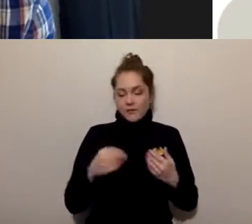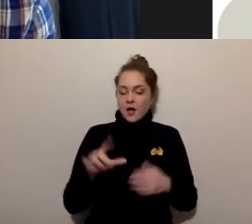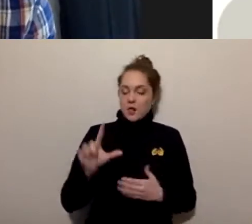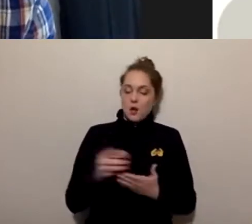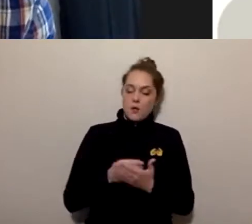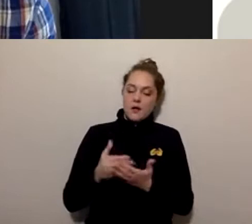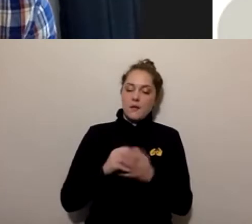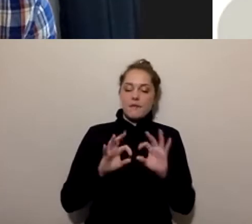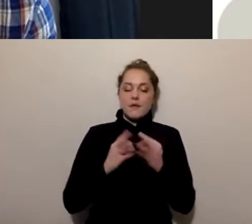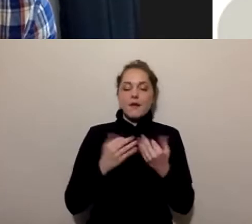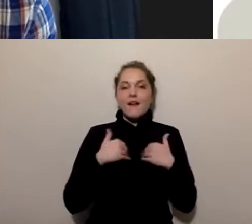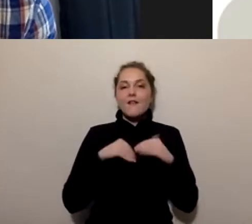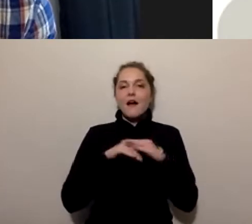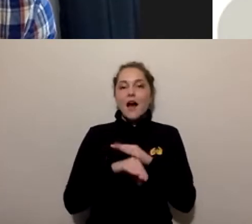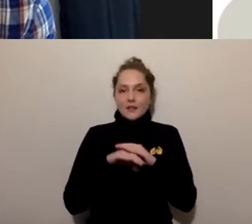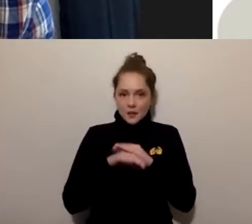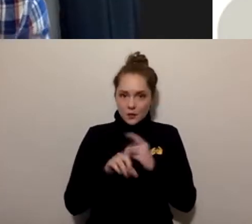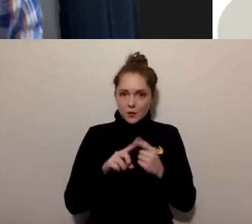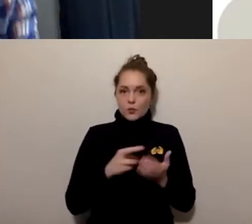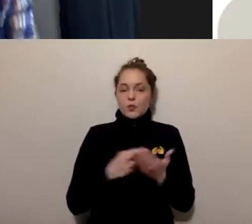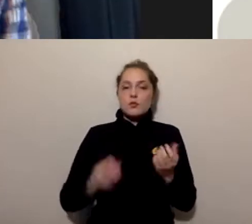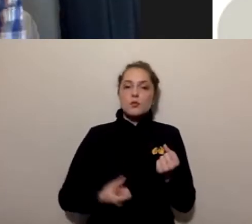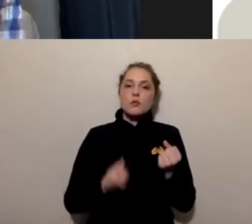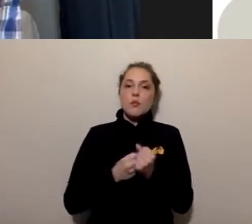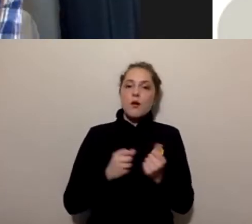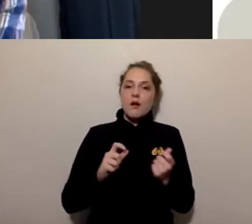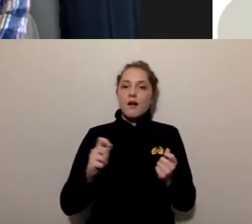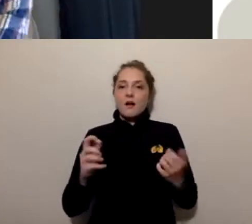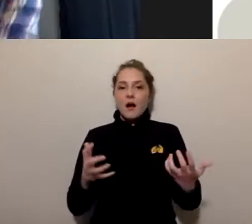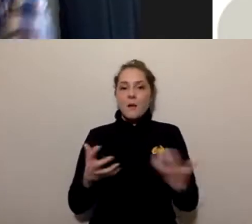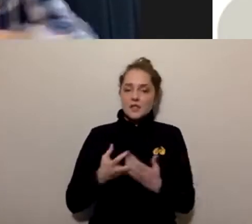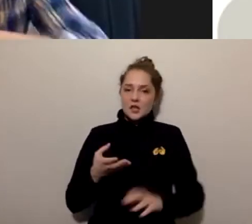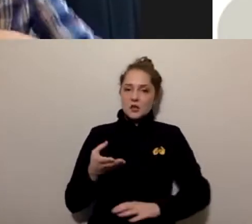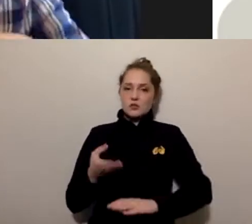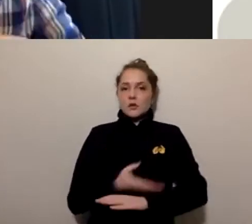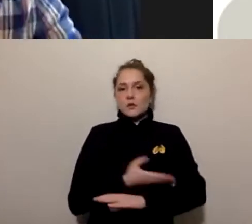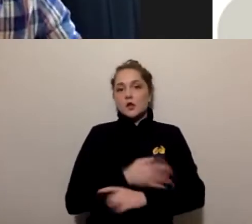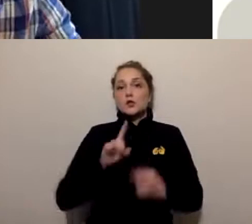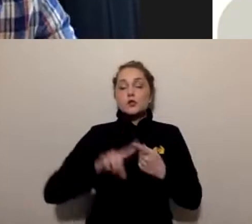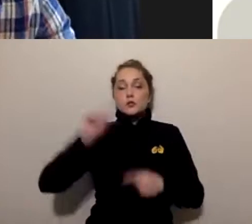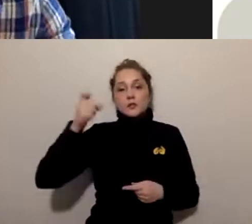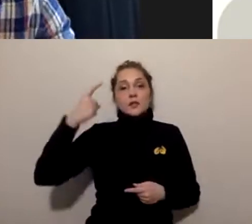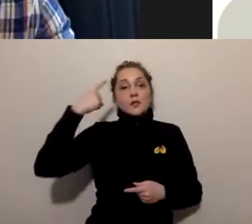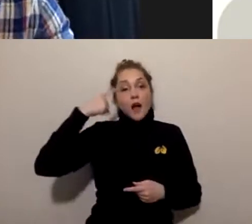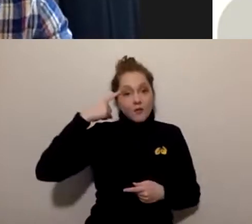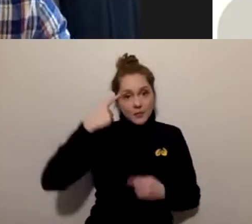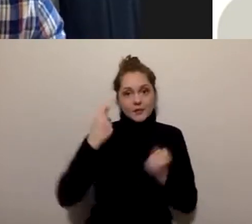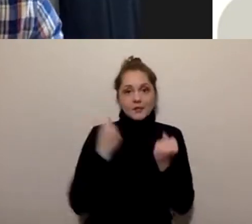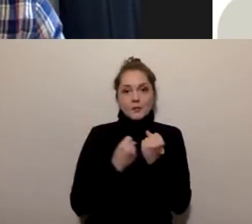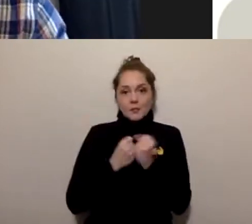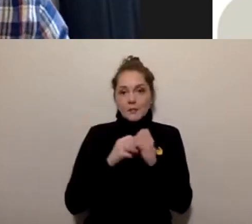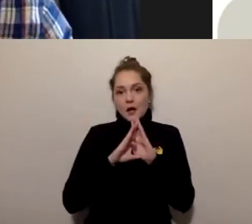families have access to resources that support accommodation renovations to government supplemented housing, if